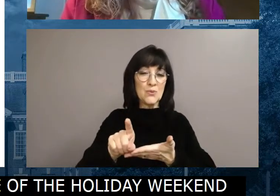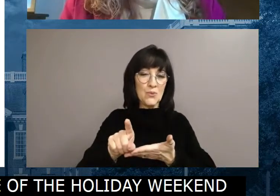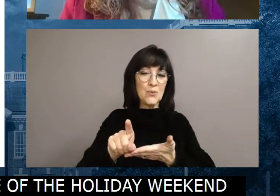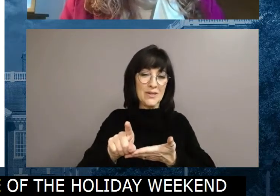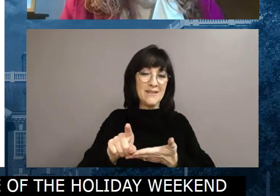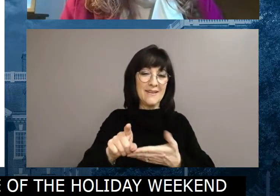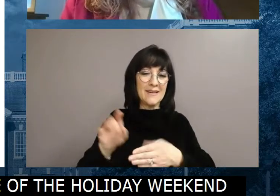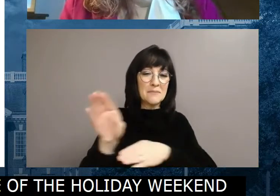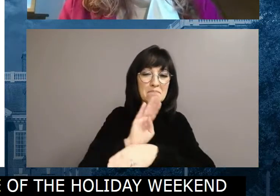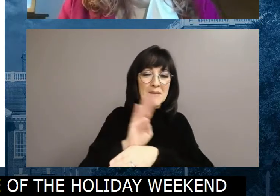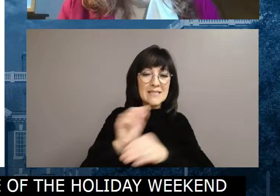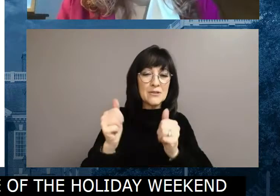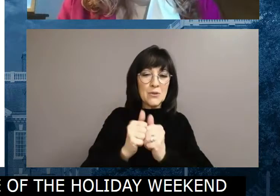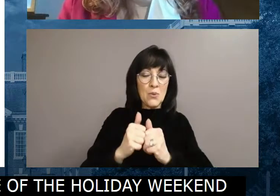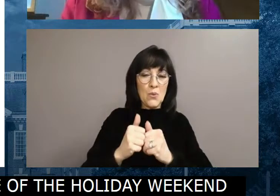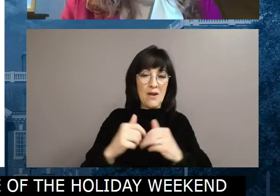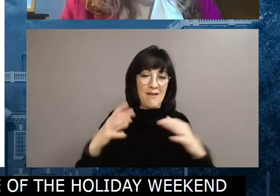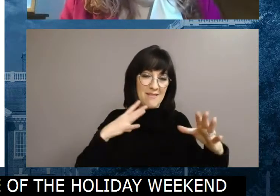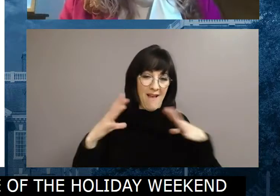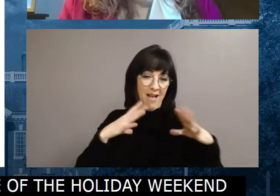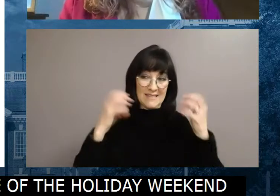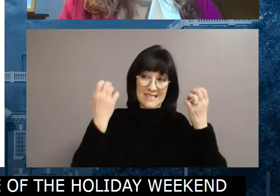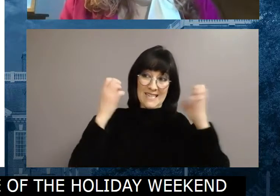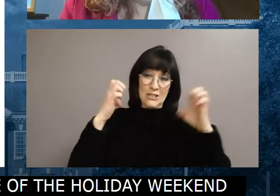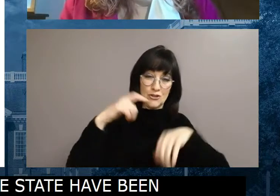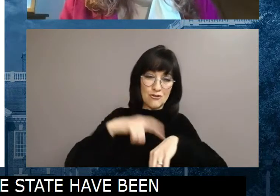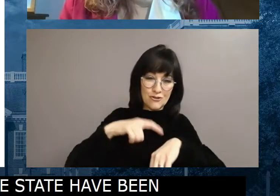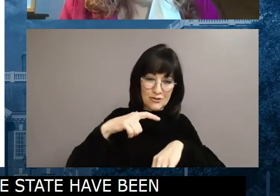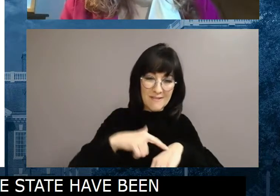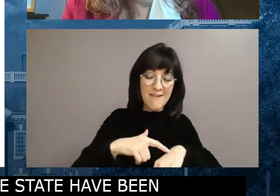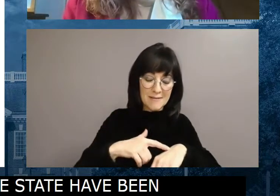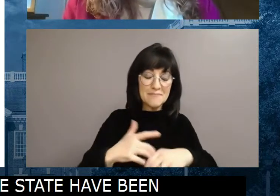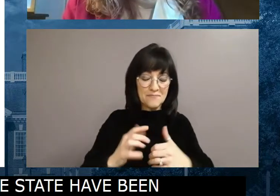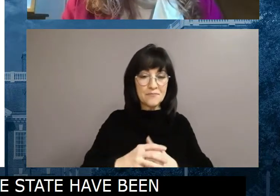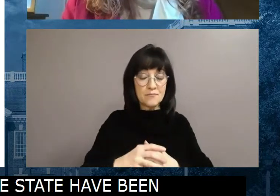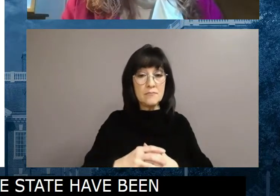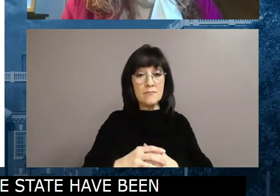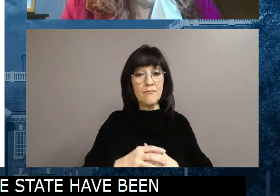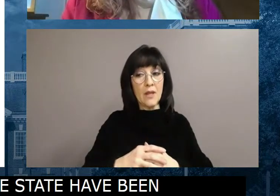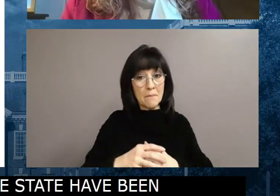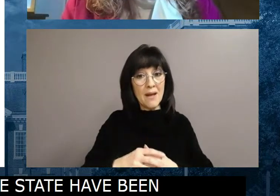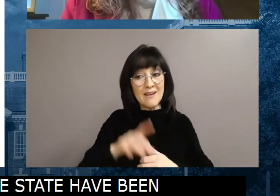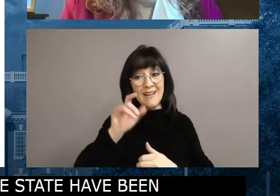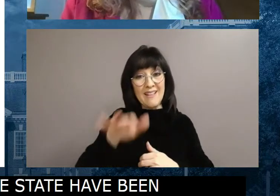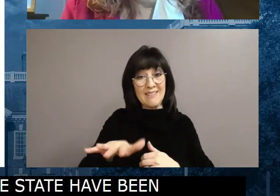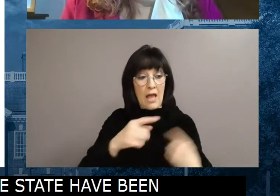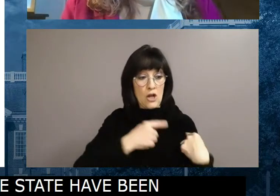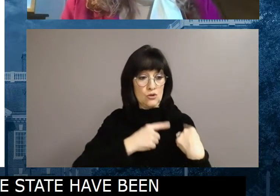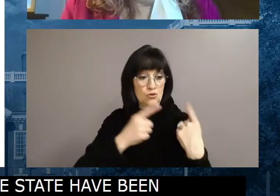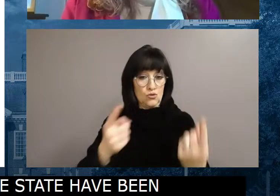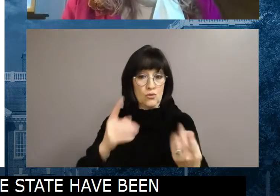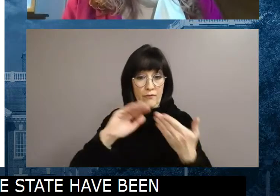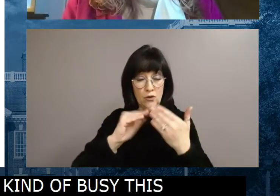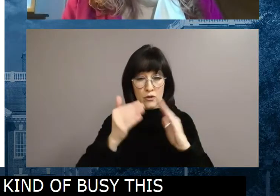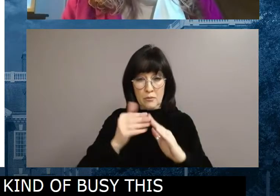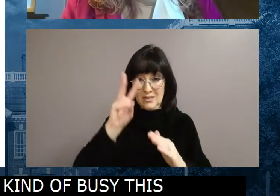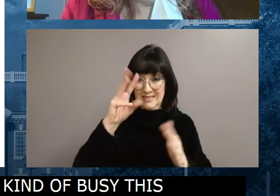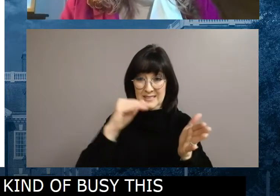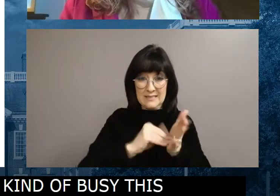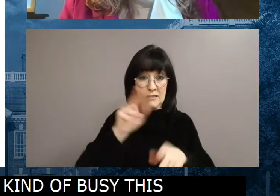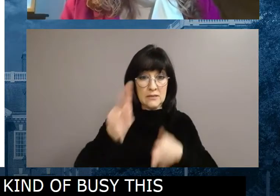continue those efforts. With those community events, we've vaccinated over 6,000 people already.